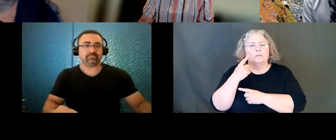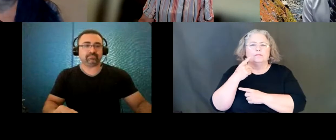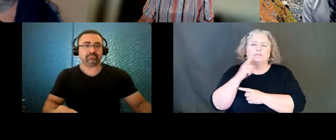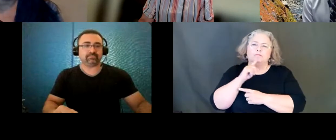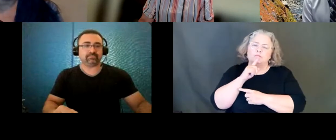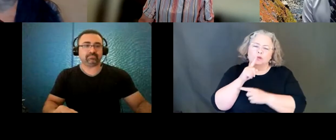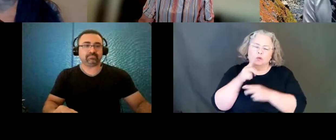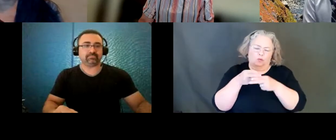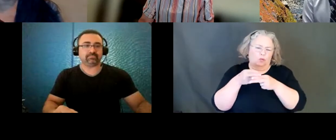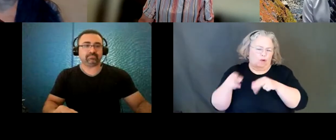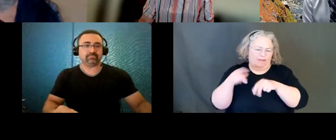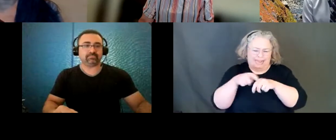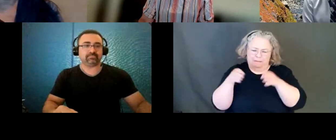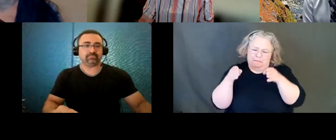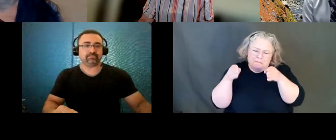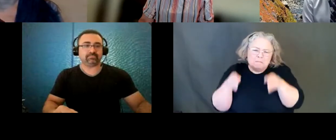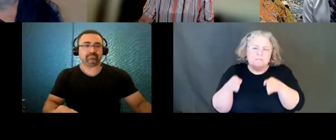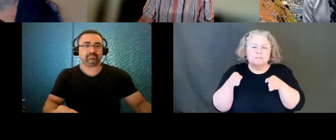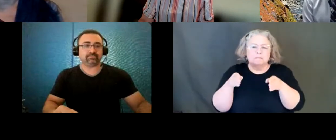relatively brief period of time when